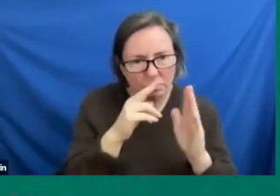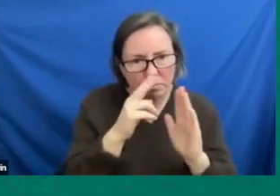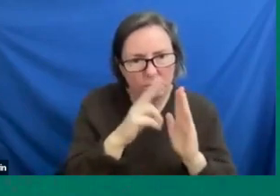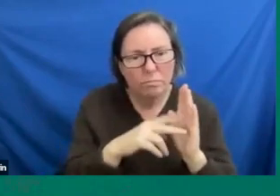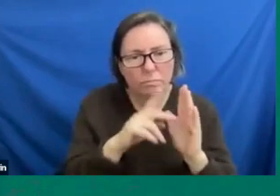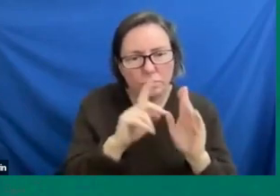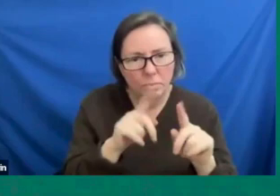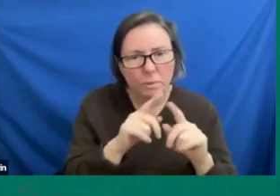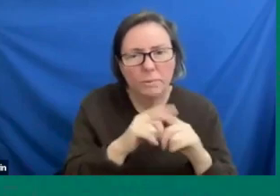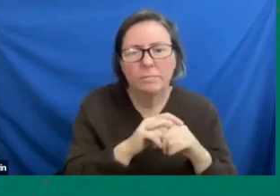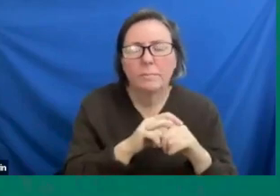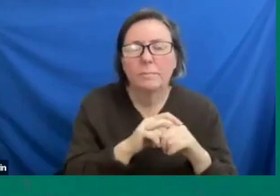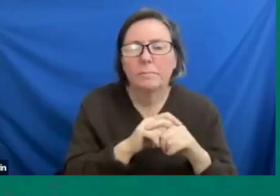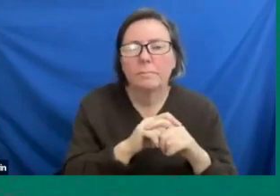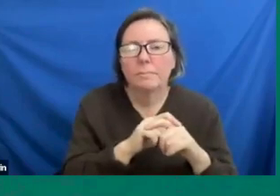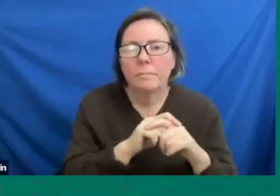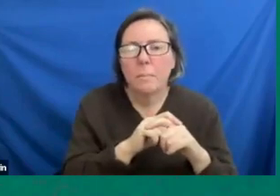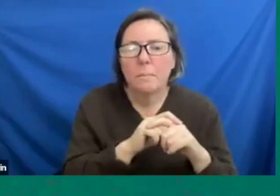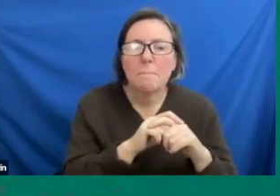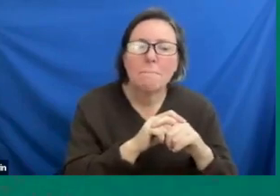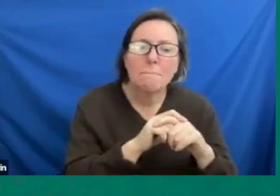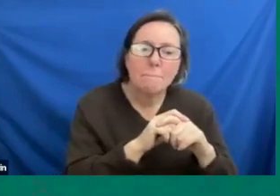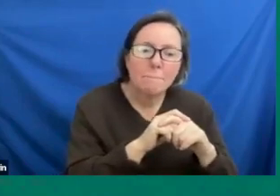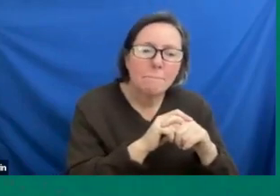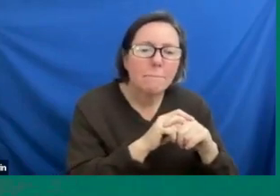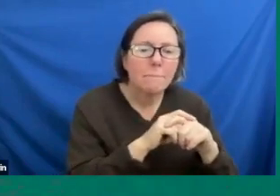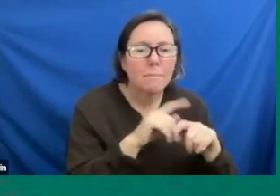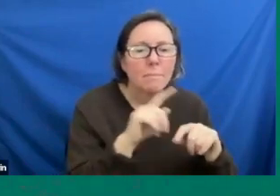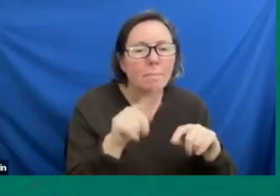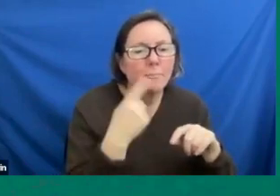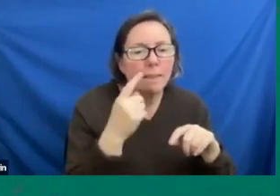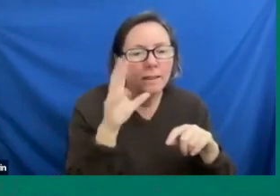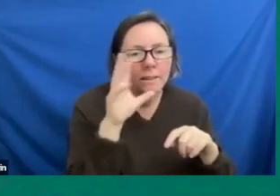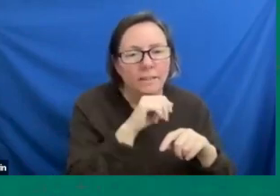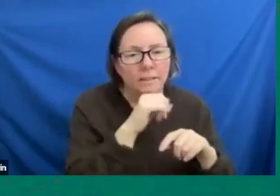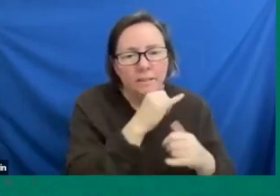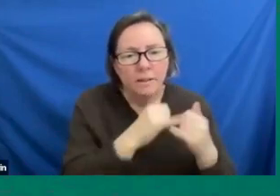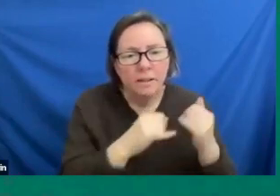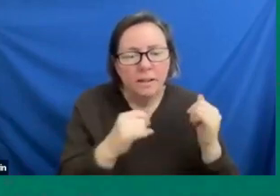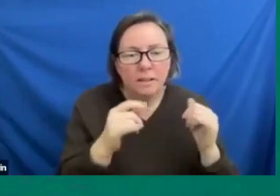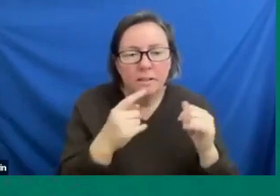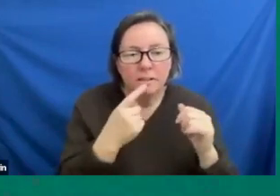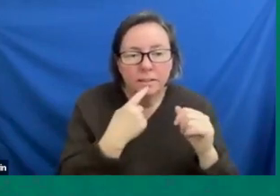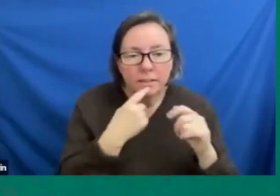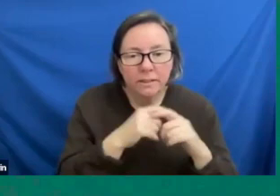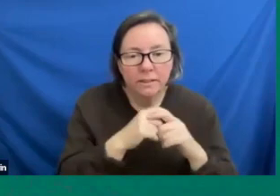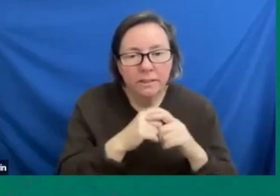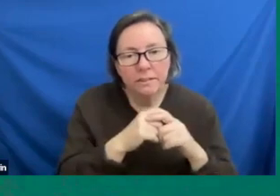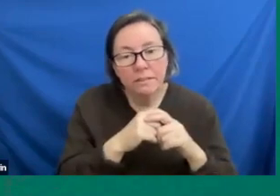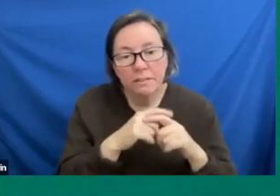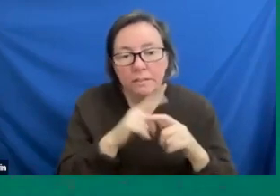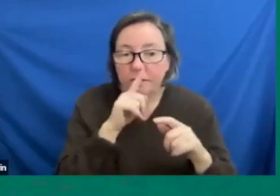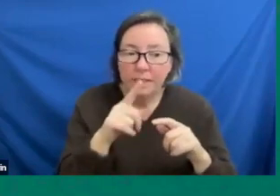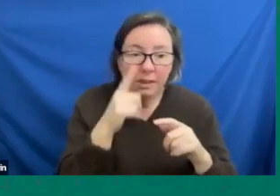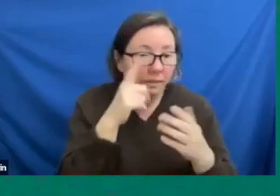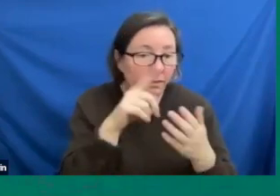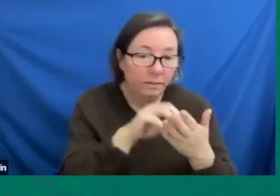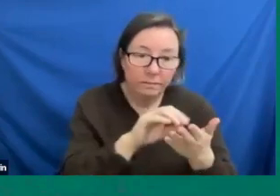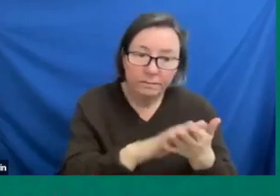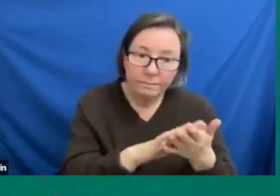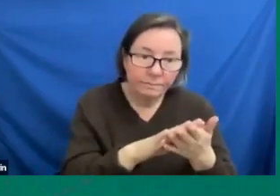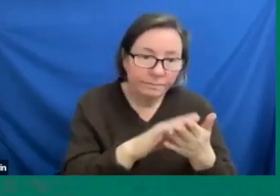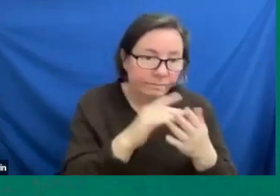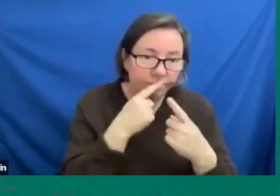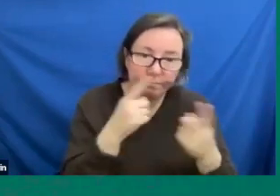to. And I guess I'll just end by saying, again, just really for the record,